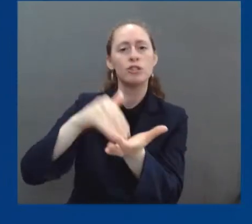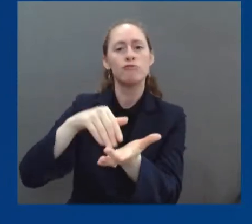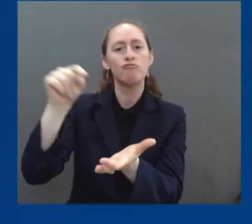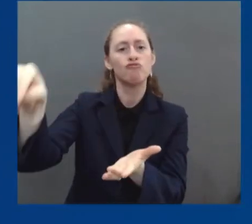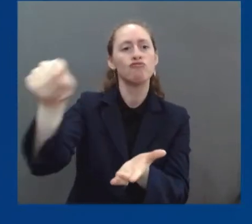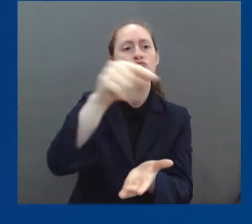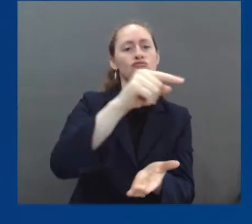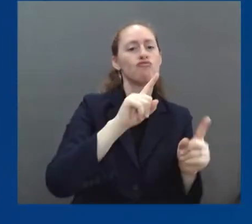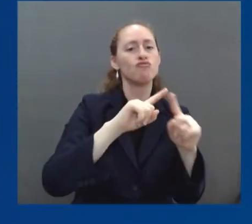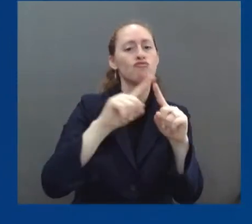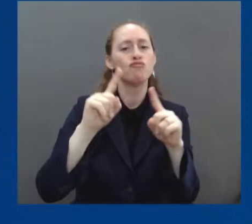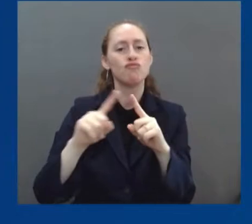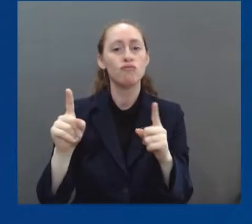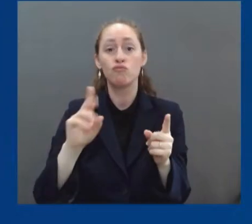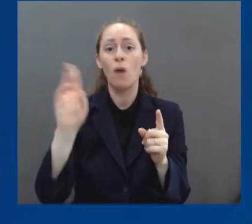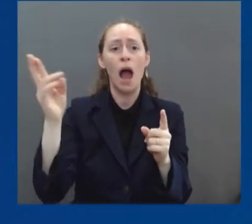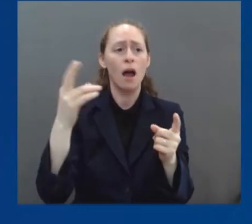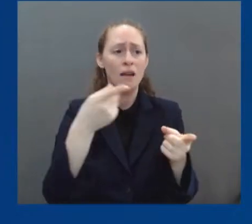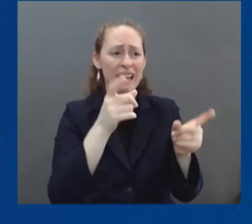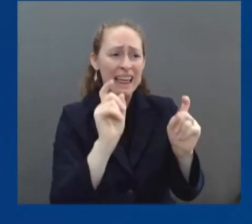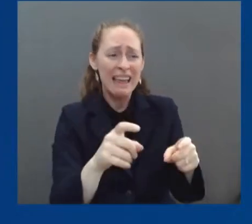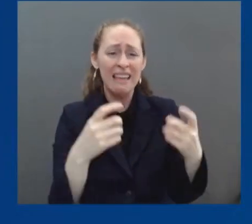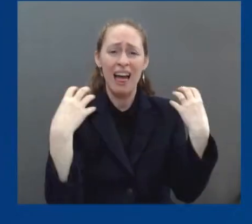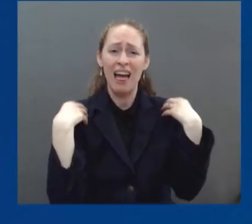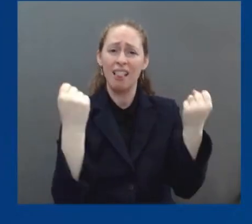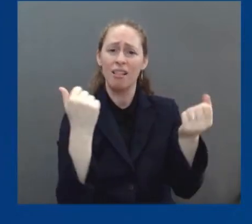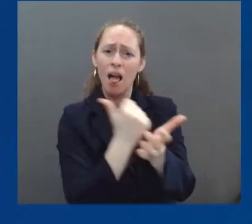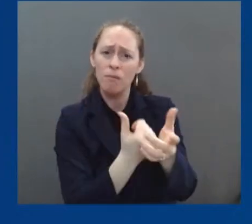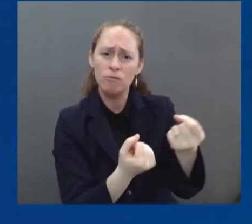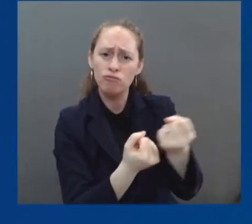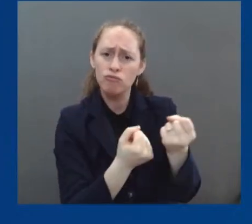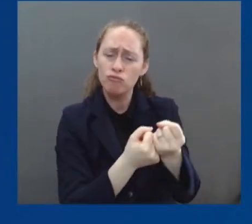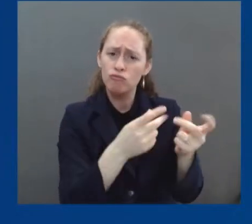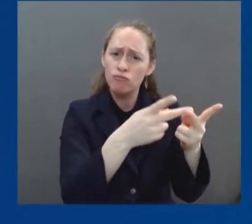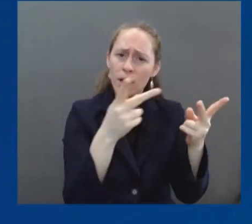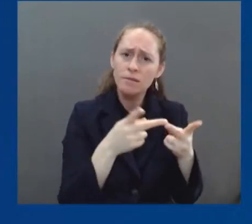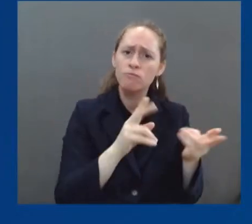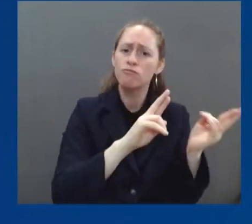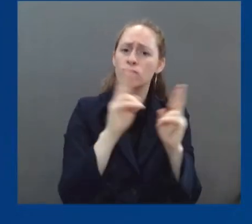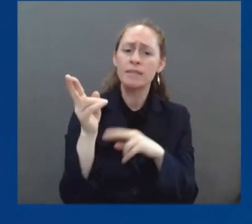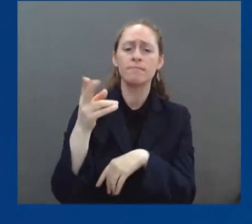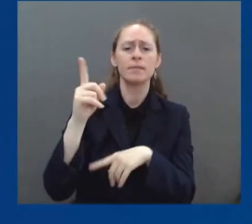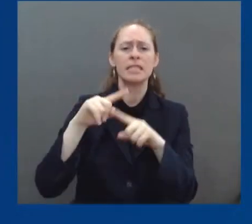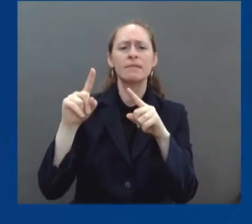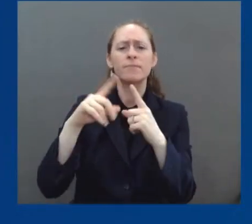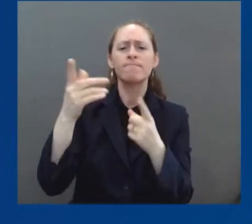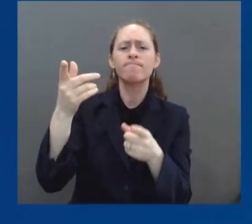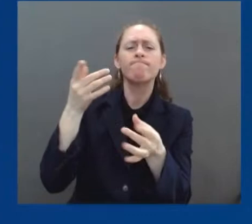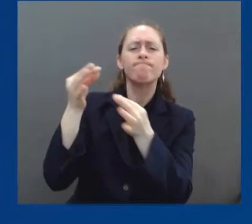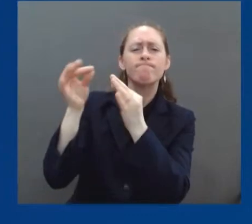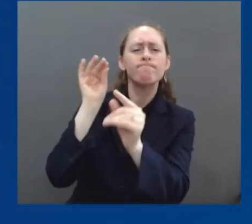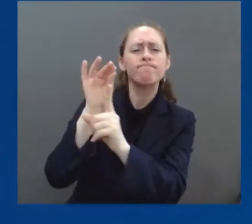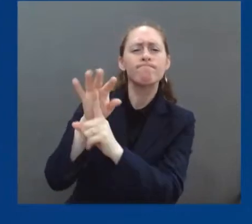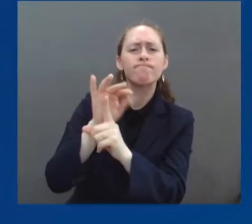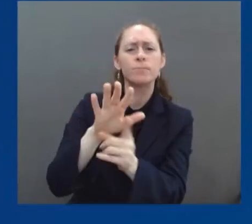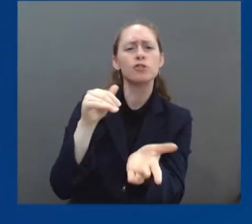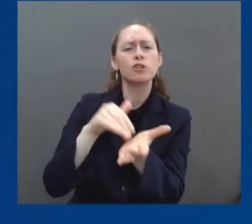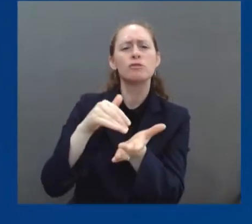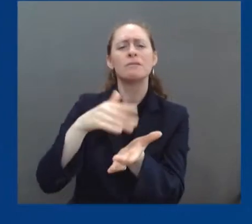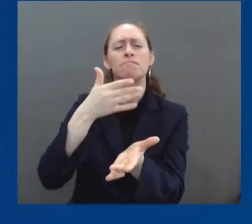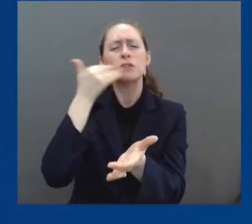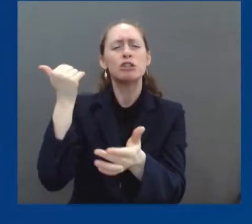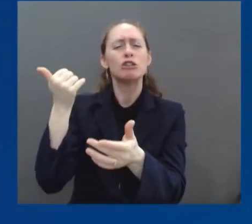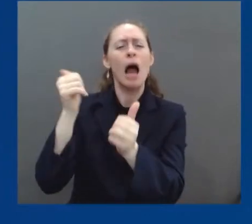best practices out there to physicians across the country. We're determined as a nation, as the President has said, to not